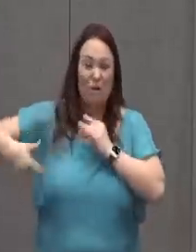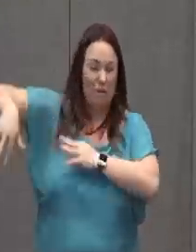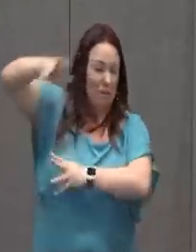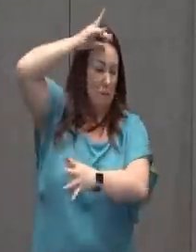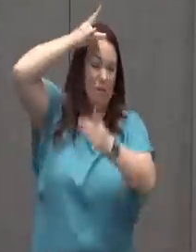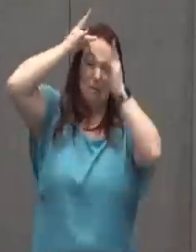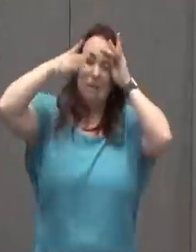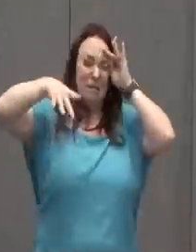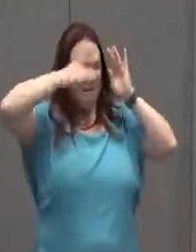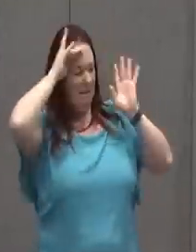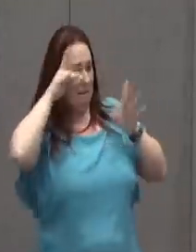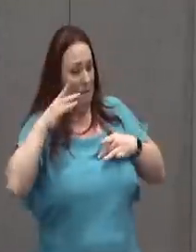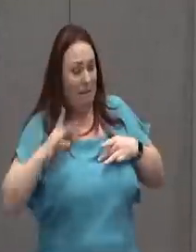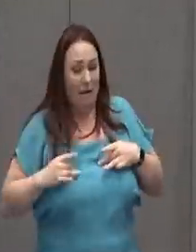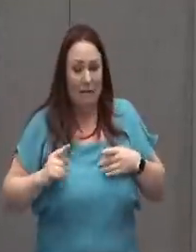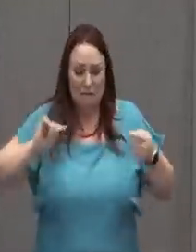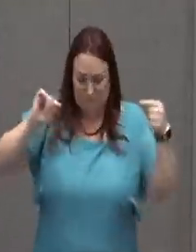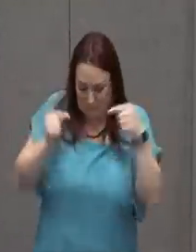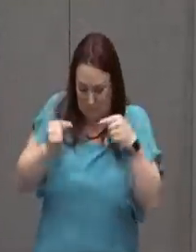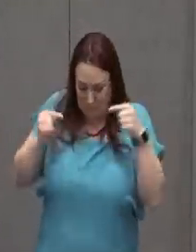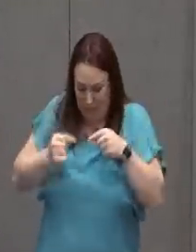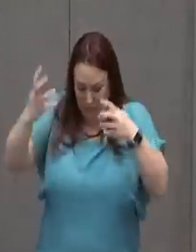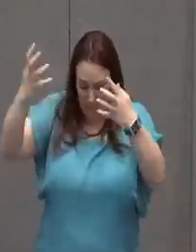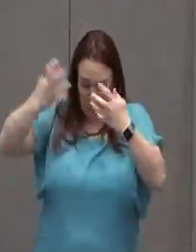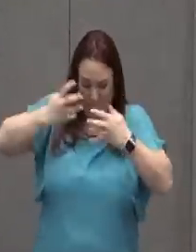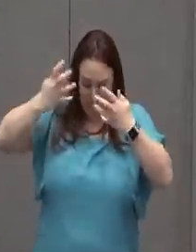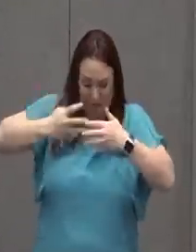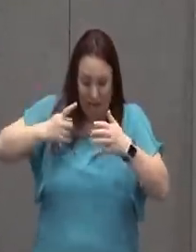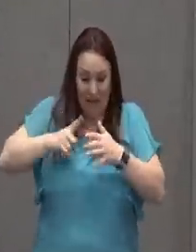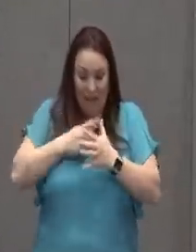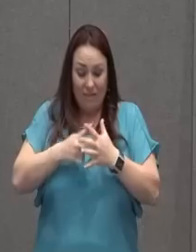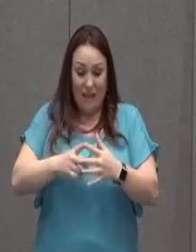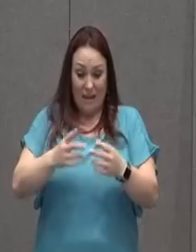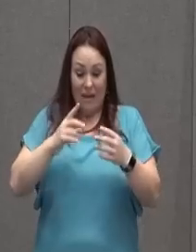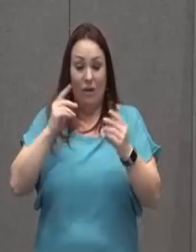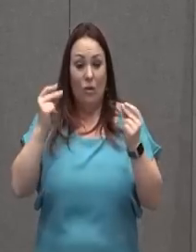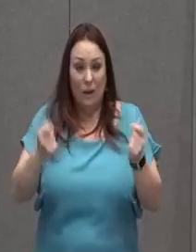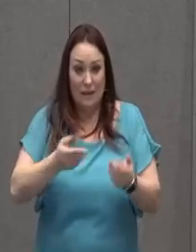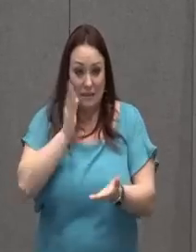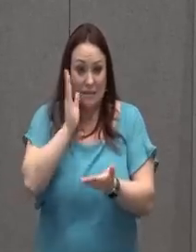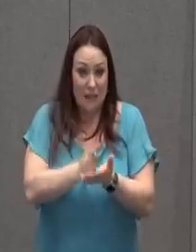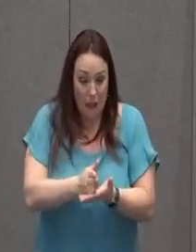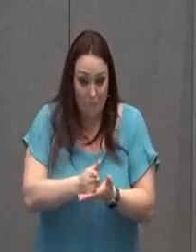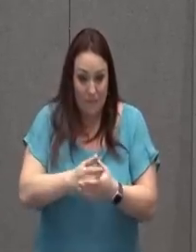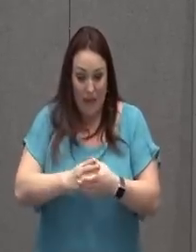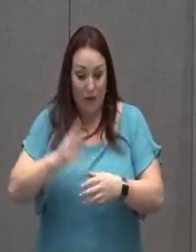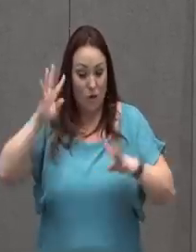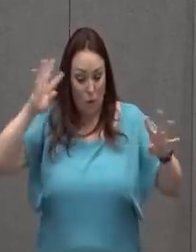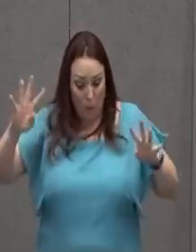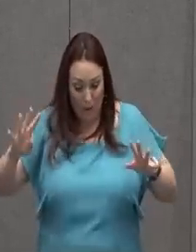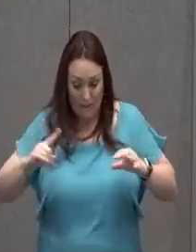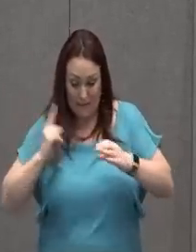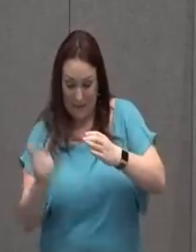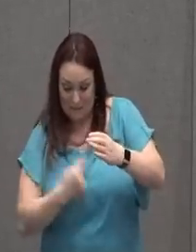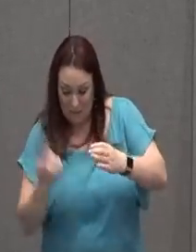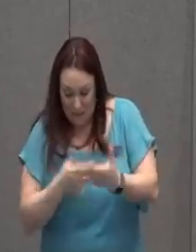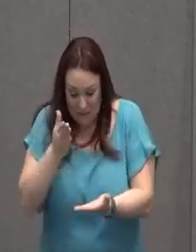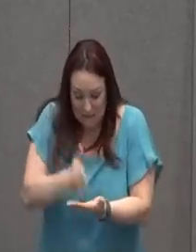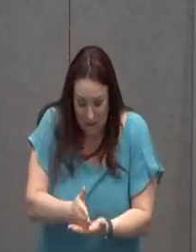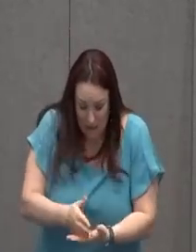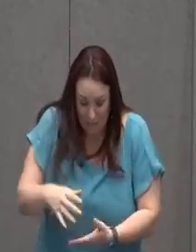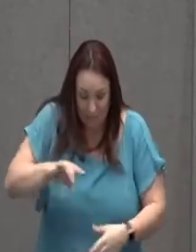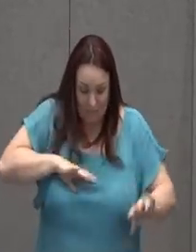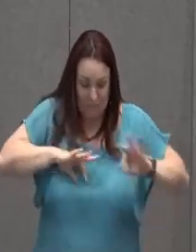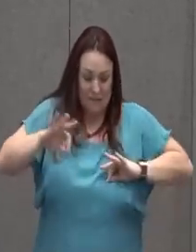stinging rain. Then, just as quickly as it had started, the noise and spinning stopped. Bruised and dizzy,